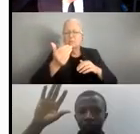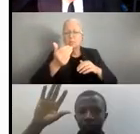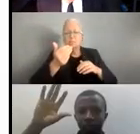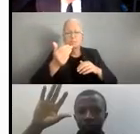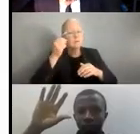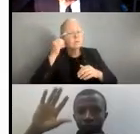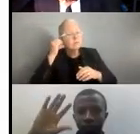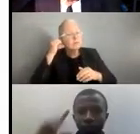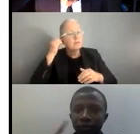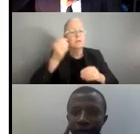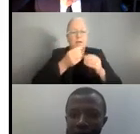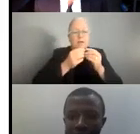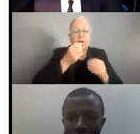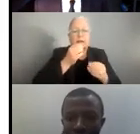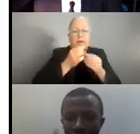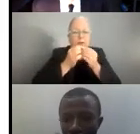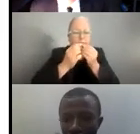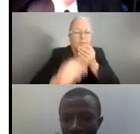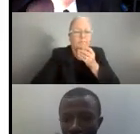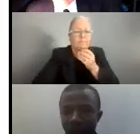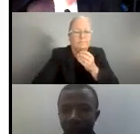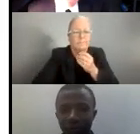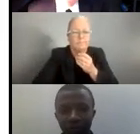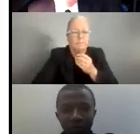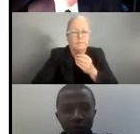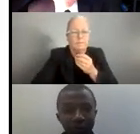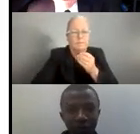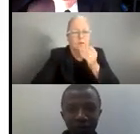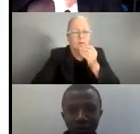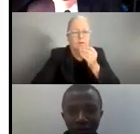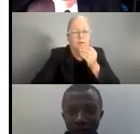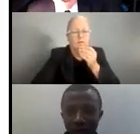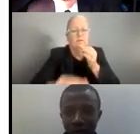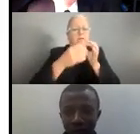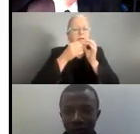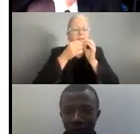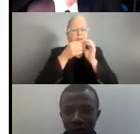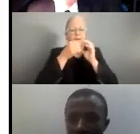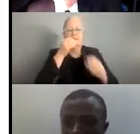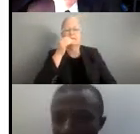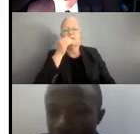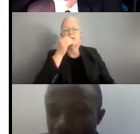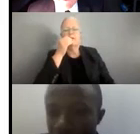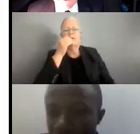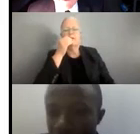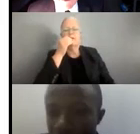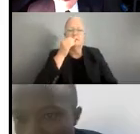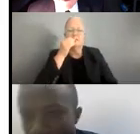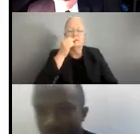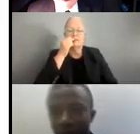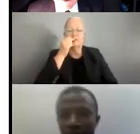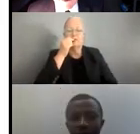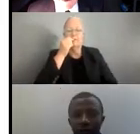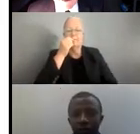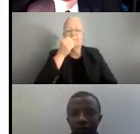is somebody with their hand up. Okay, if they want to. Ristikat. Sorry, Sarah, the deaf